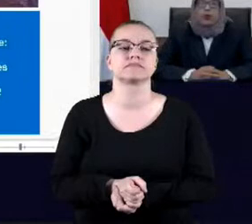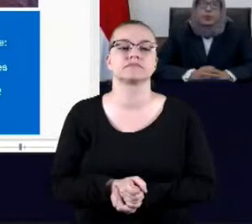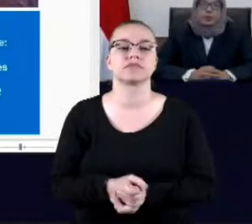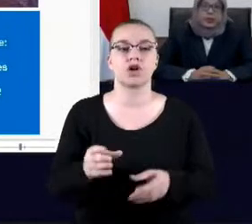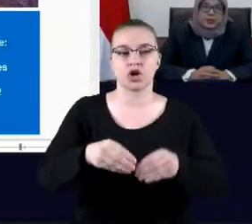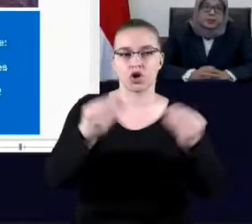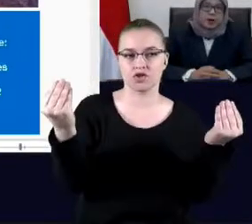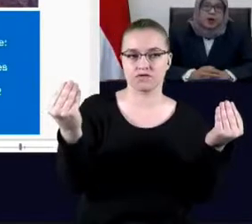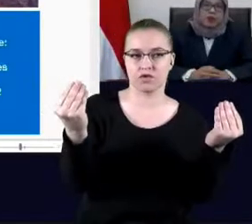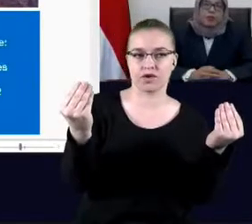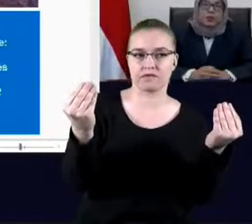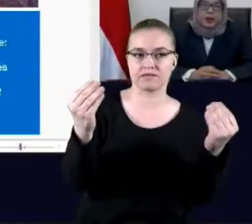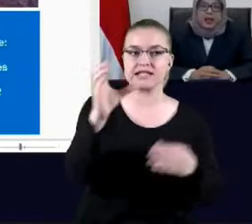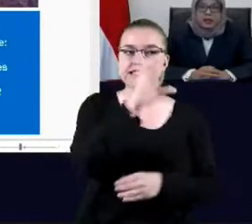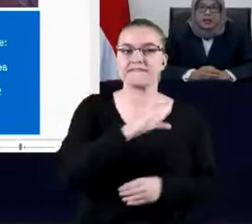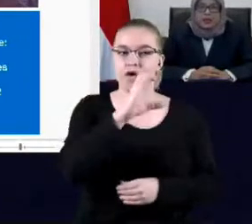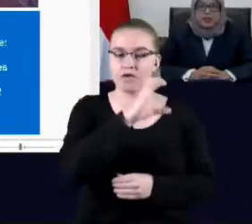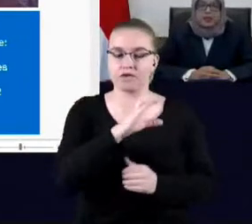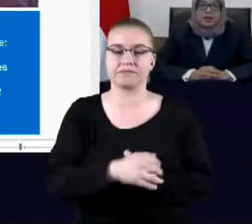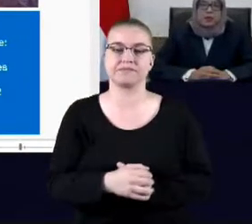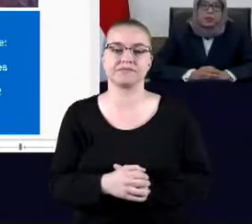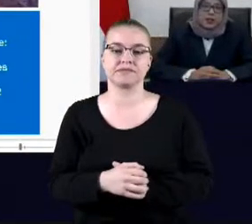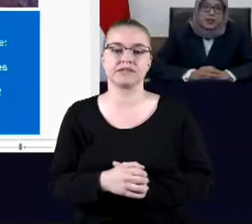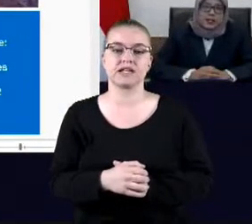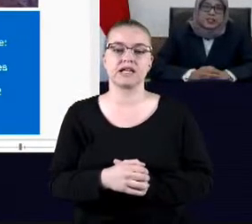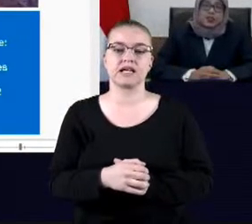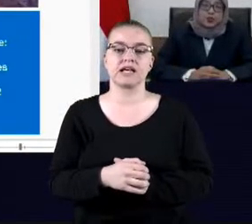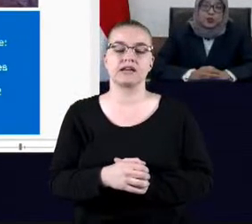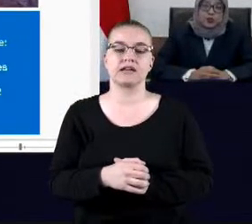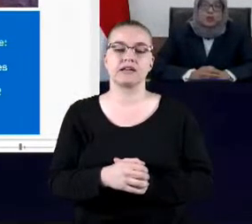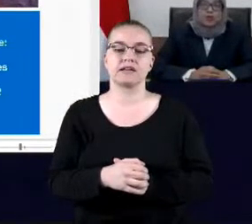development with the principle of minimizing